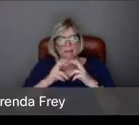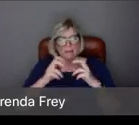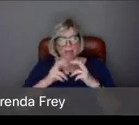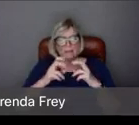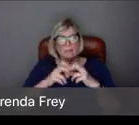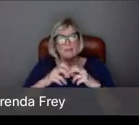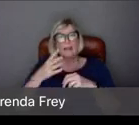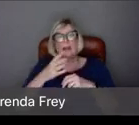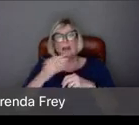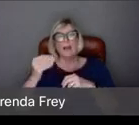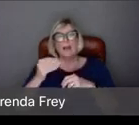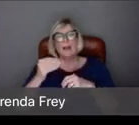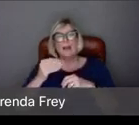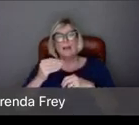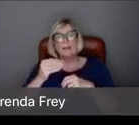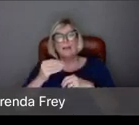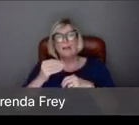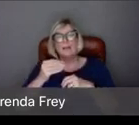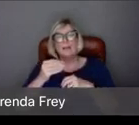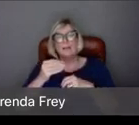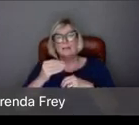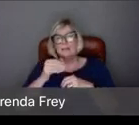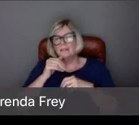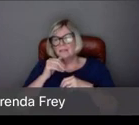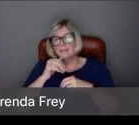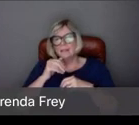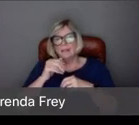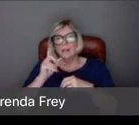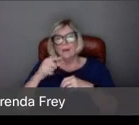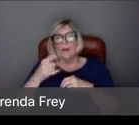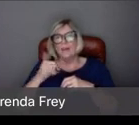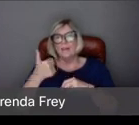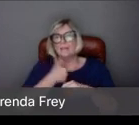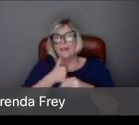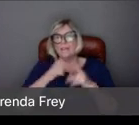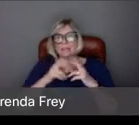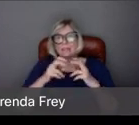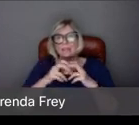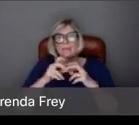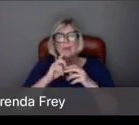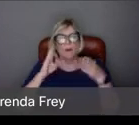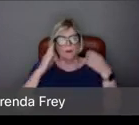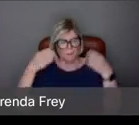and, not just the self-assessments are geared towards,